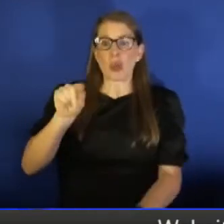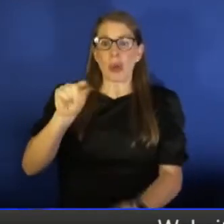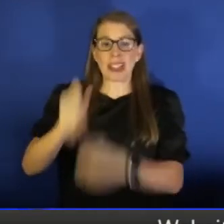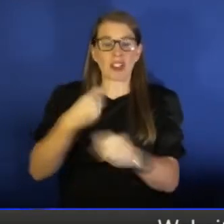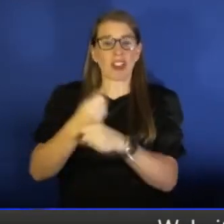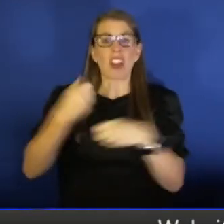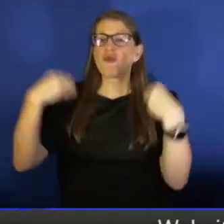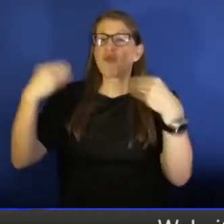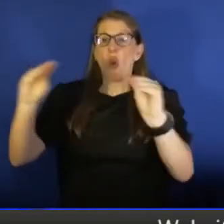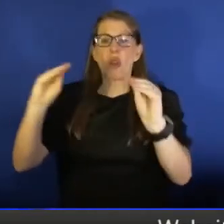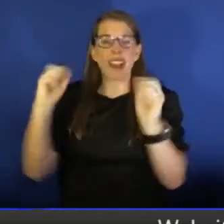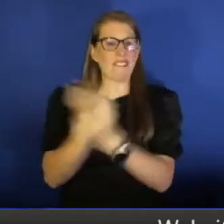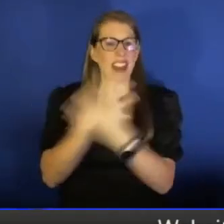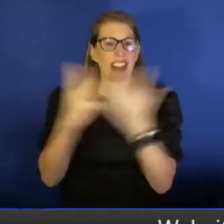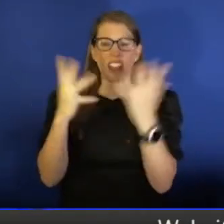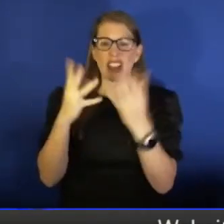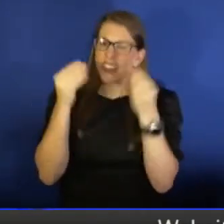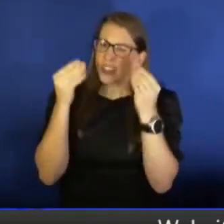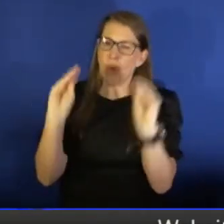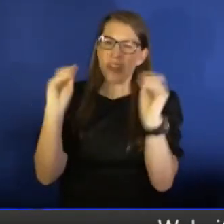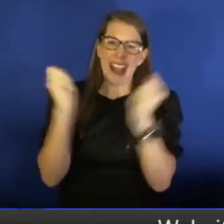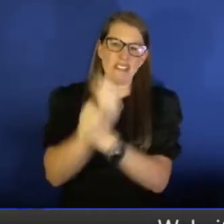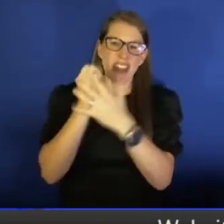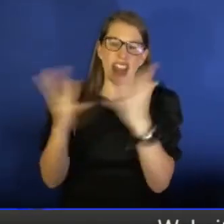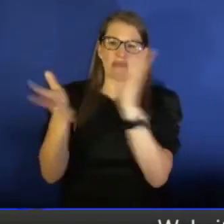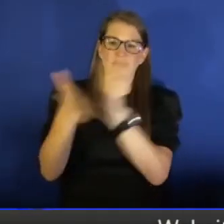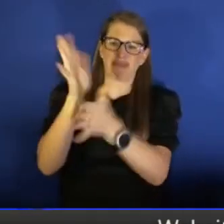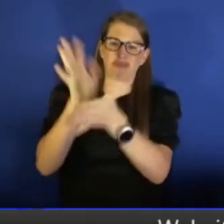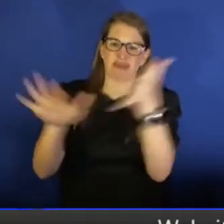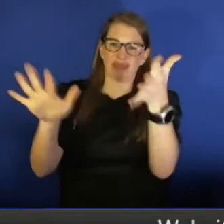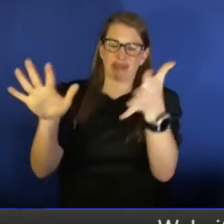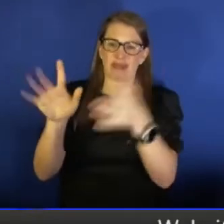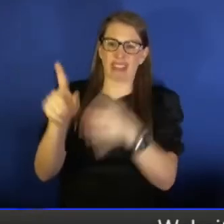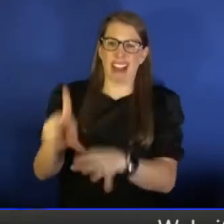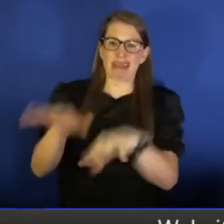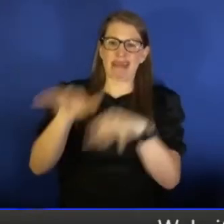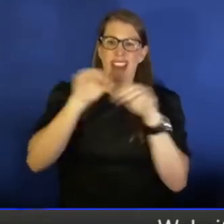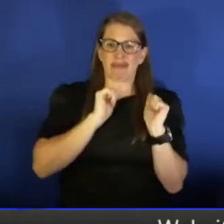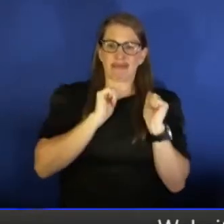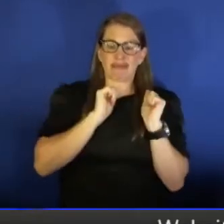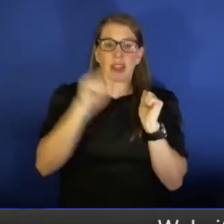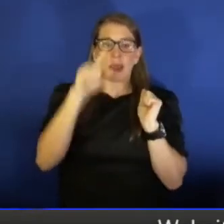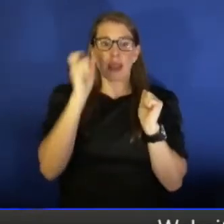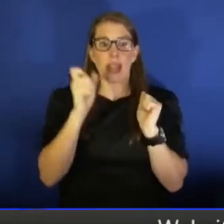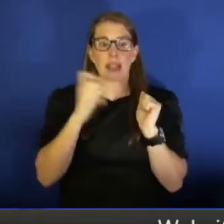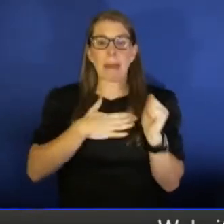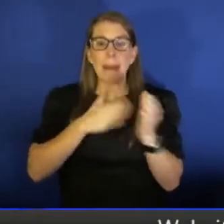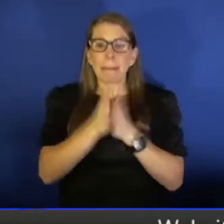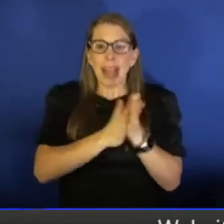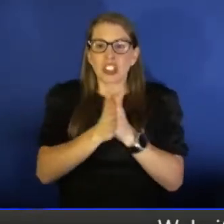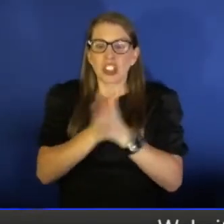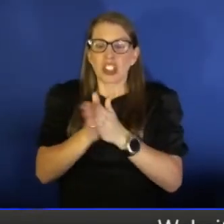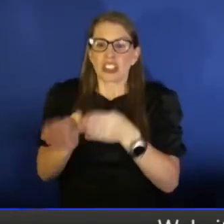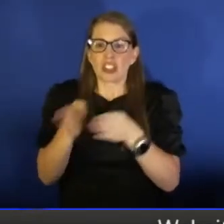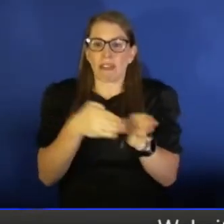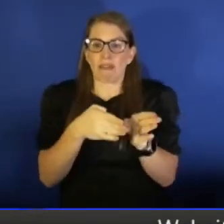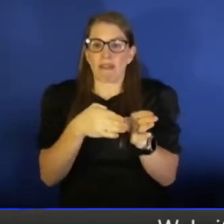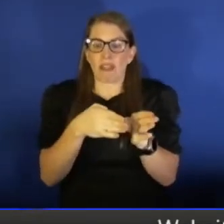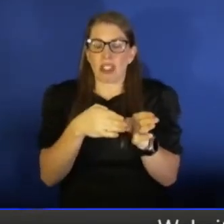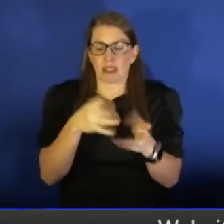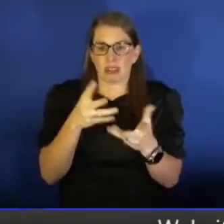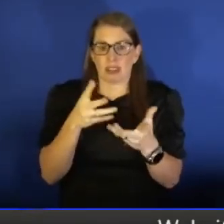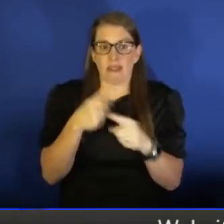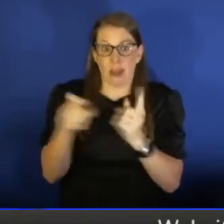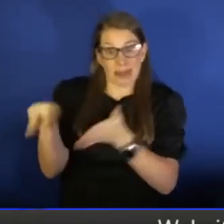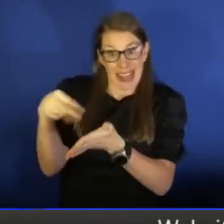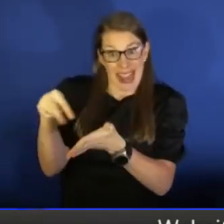the contents of the building, and I walked away because my passion had shifted from dancing